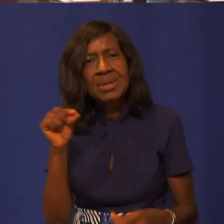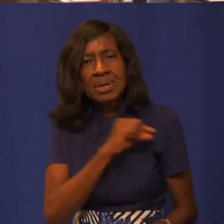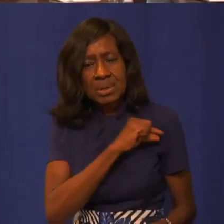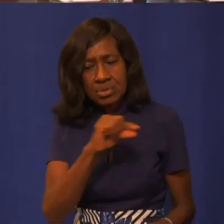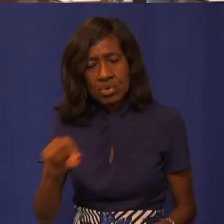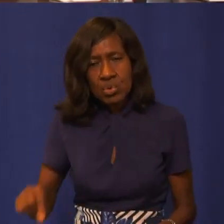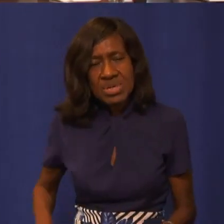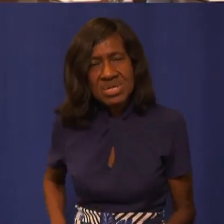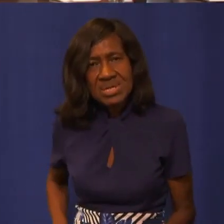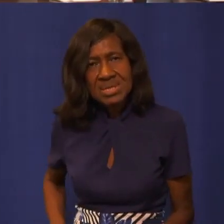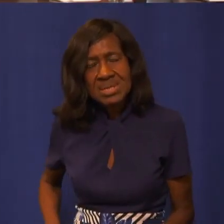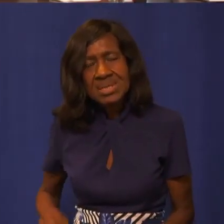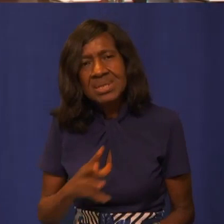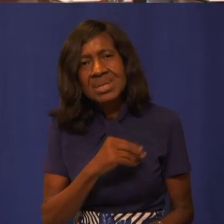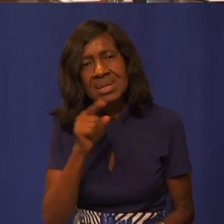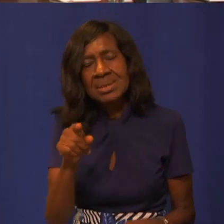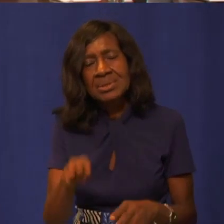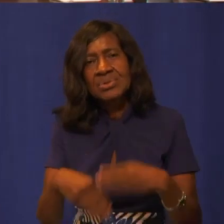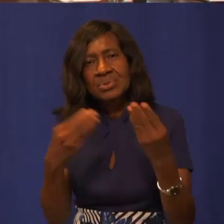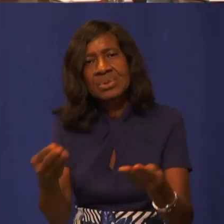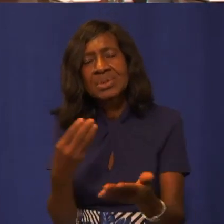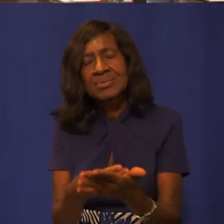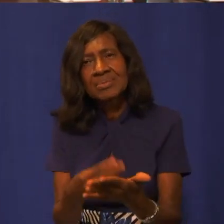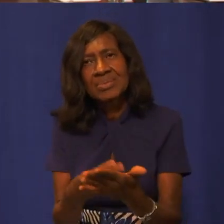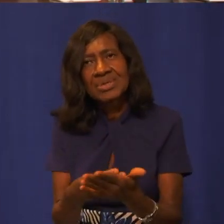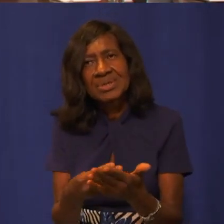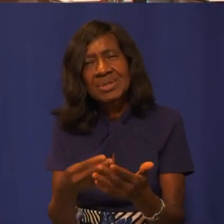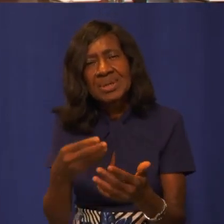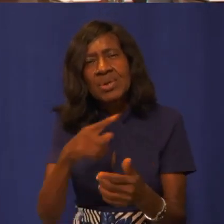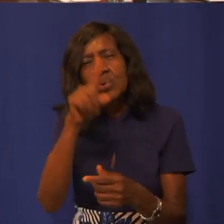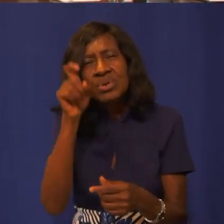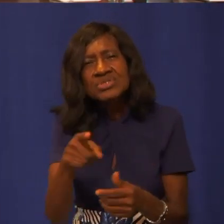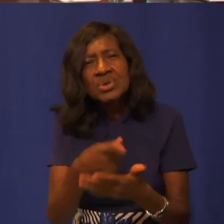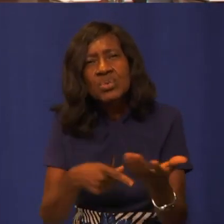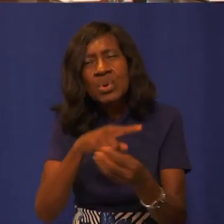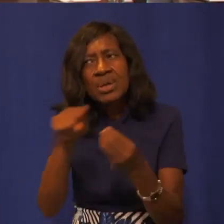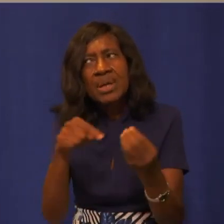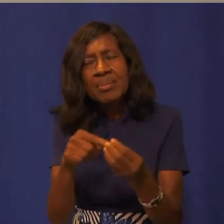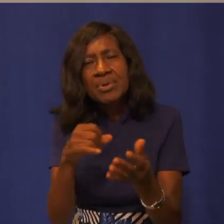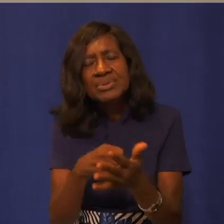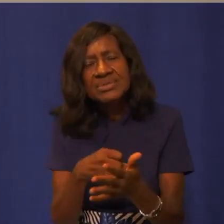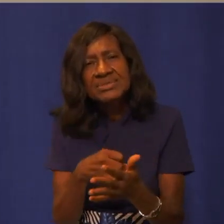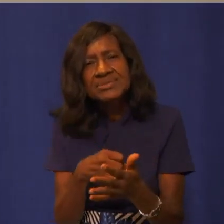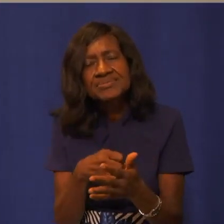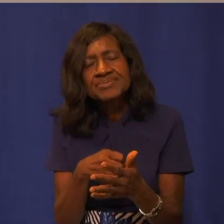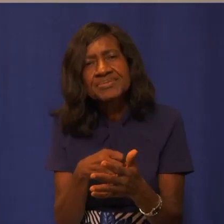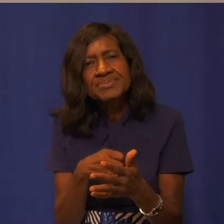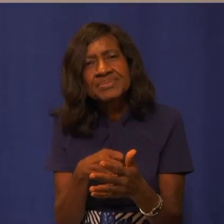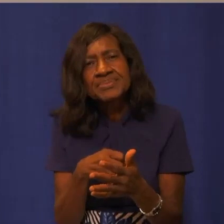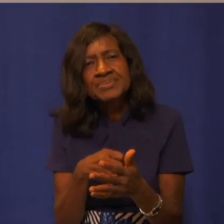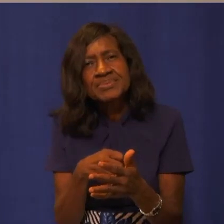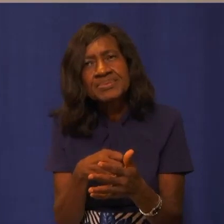thing and you give money to it. It's very controversial. Are you doing anything about that? Thank you for the question, Wendy.